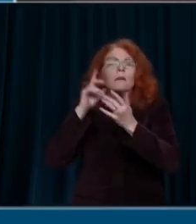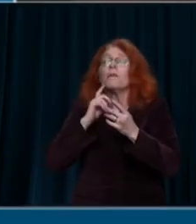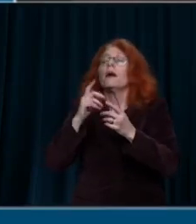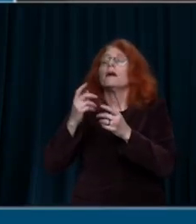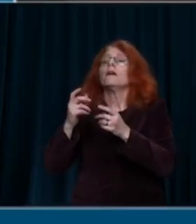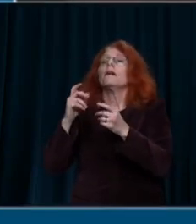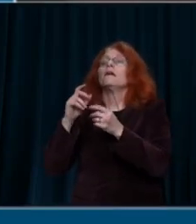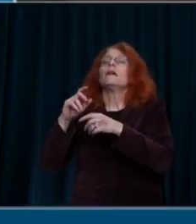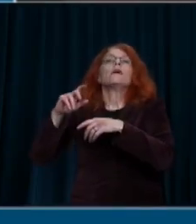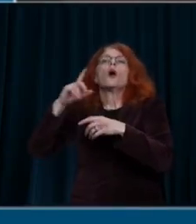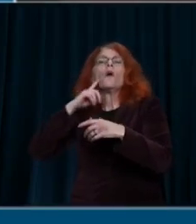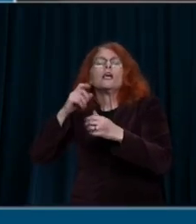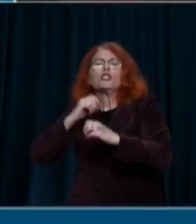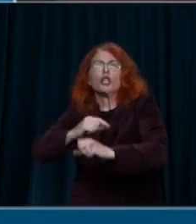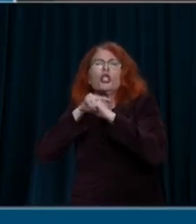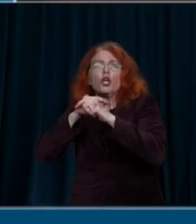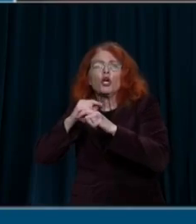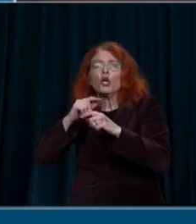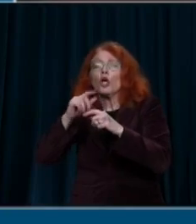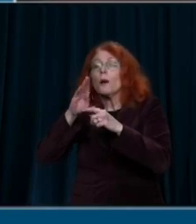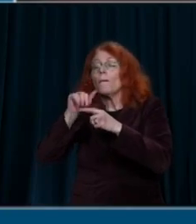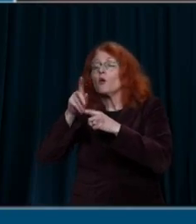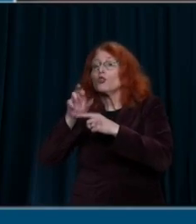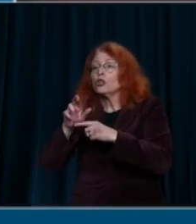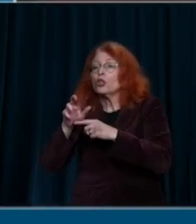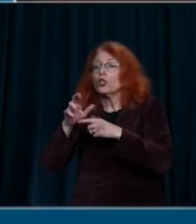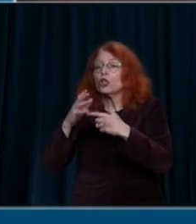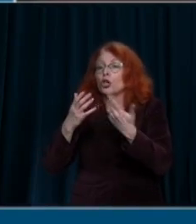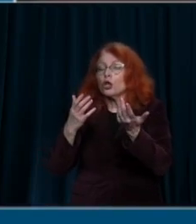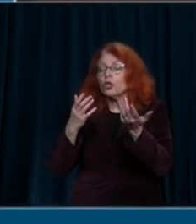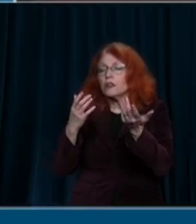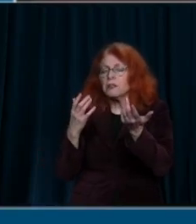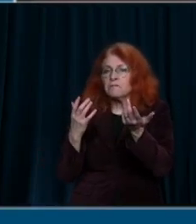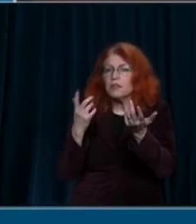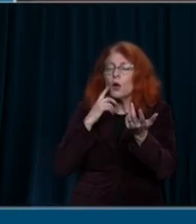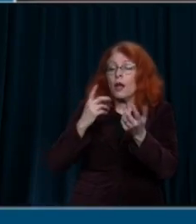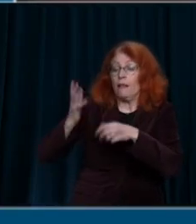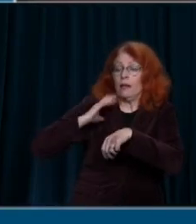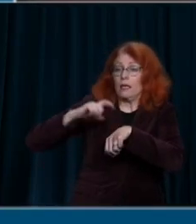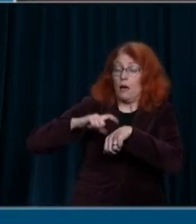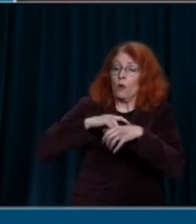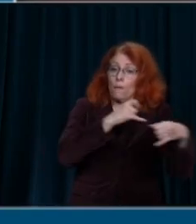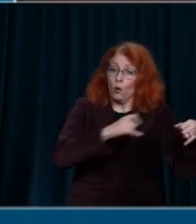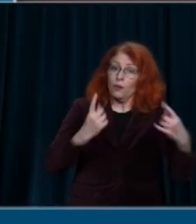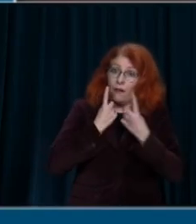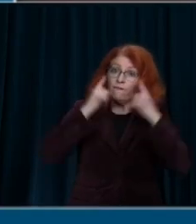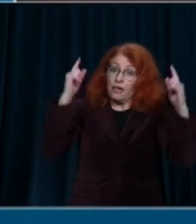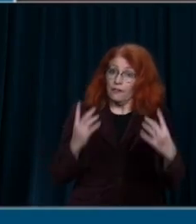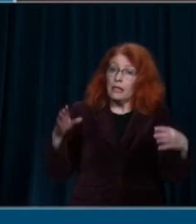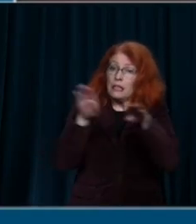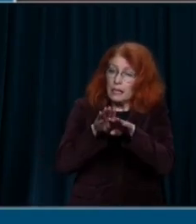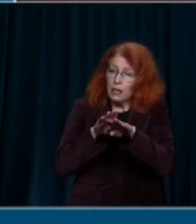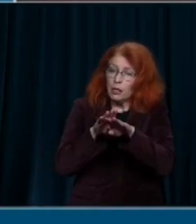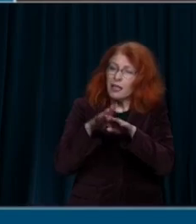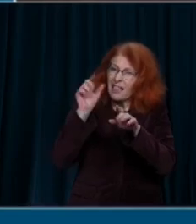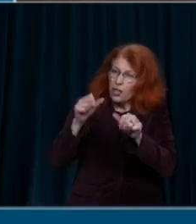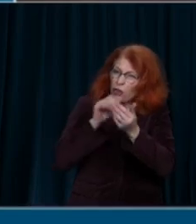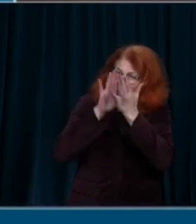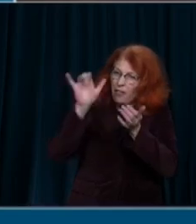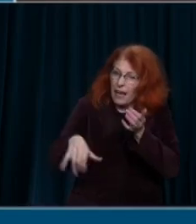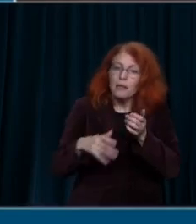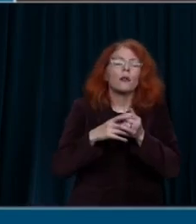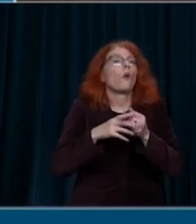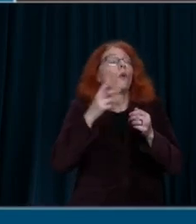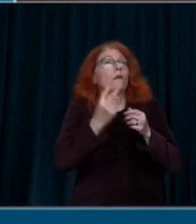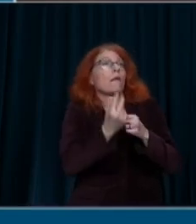secure border look like, and can you point to a time in history when the border was effectively sealed? Well, I think that you can